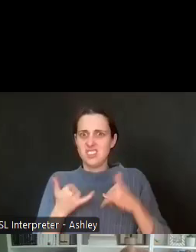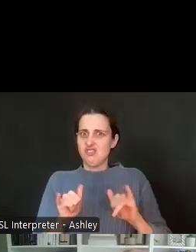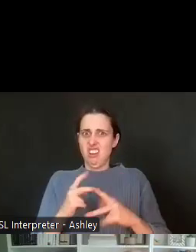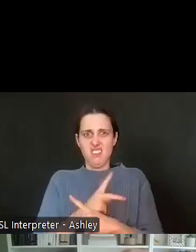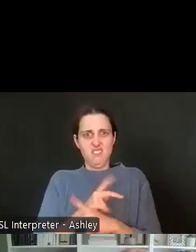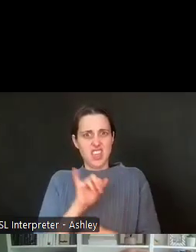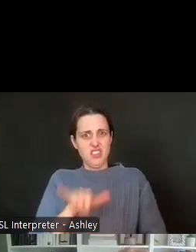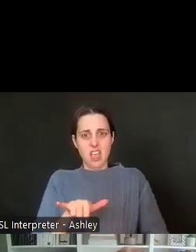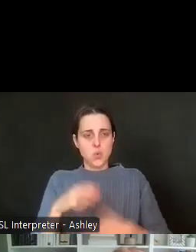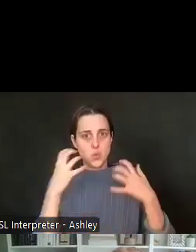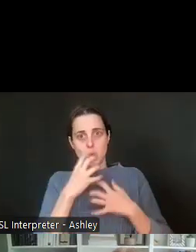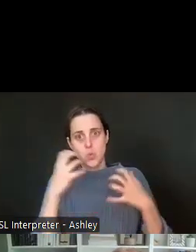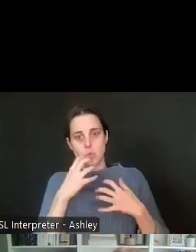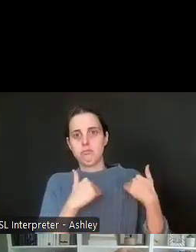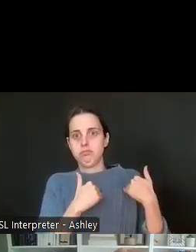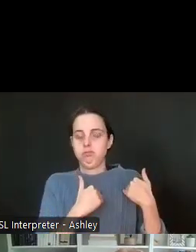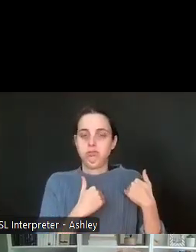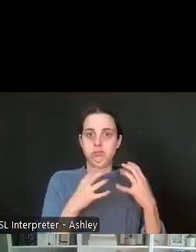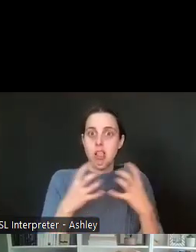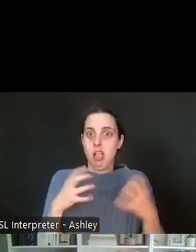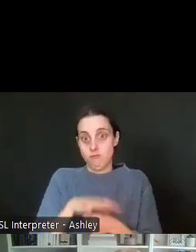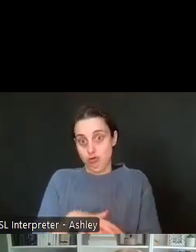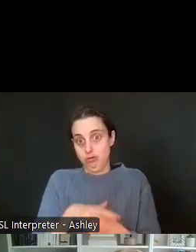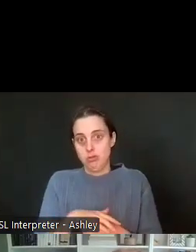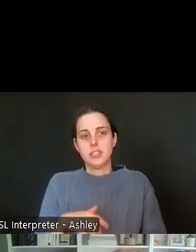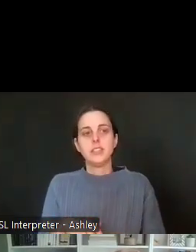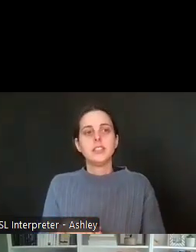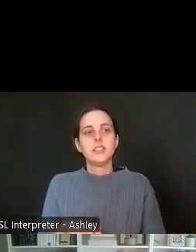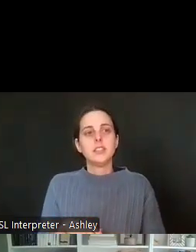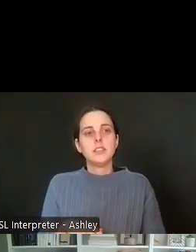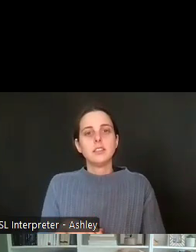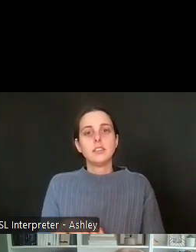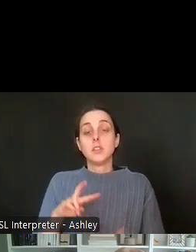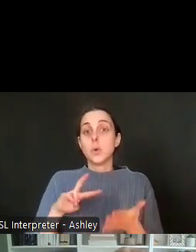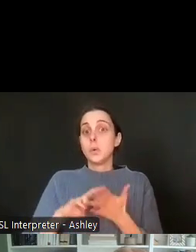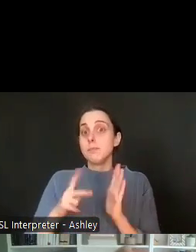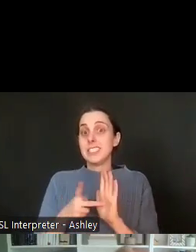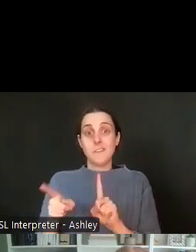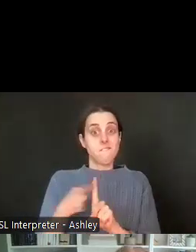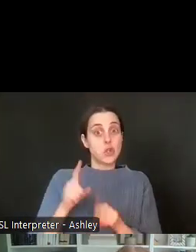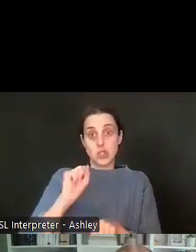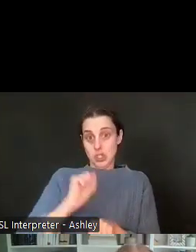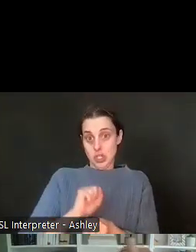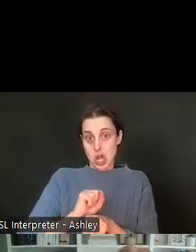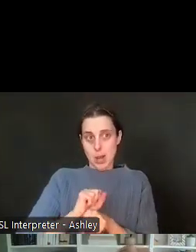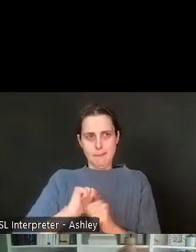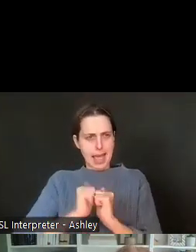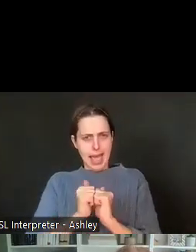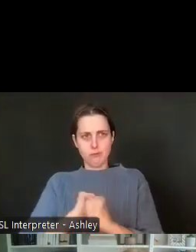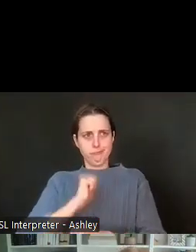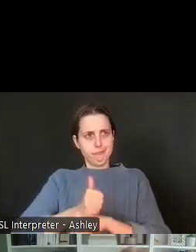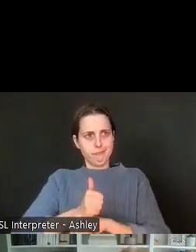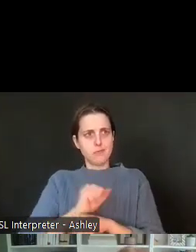a lot. And what work-life harmony meant for me at that first state job, it meant that I could leave